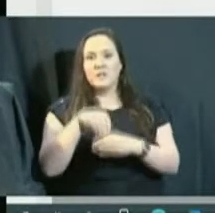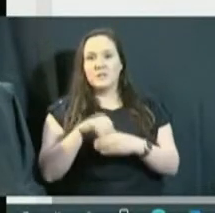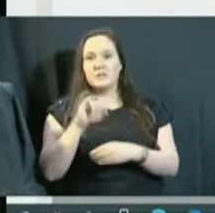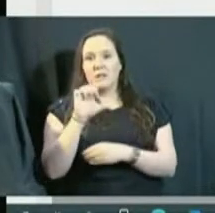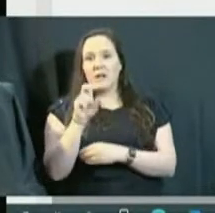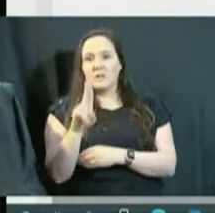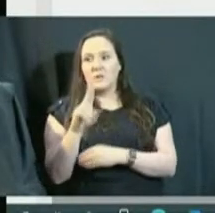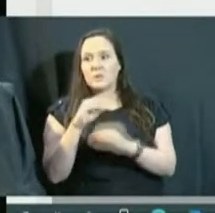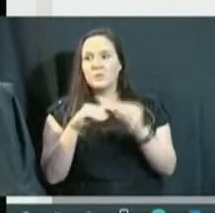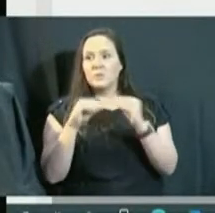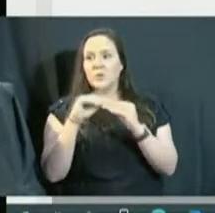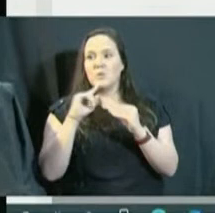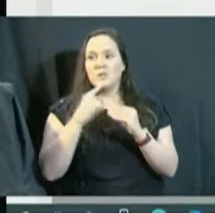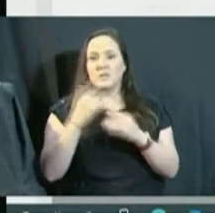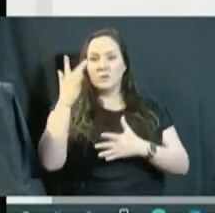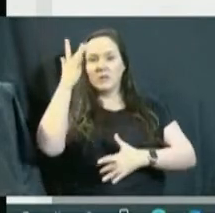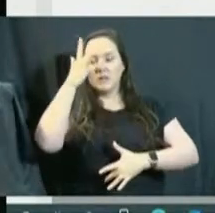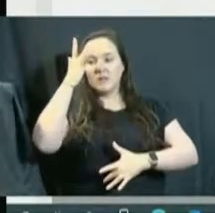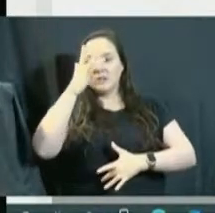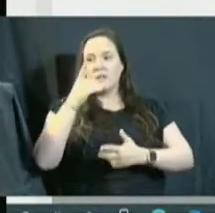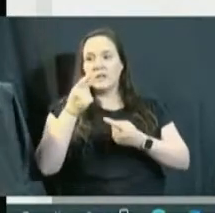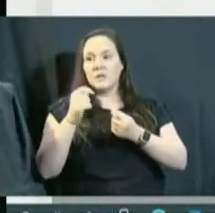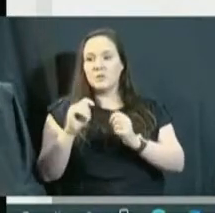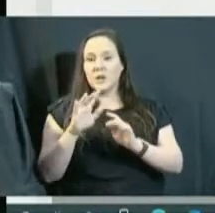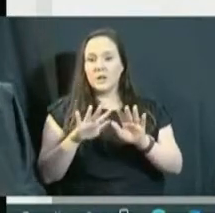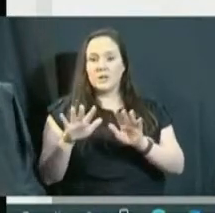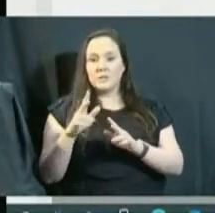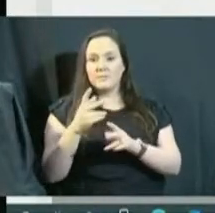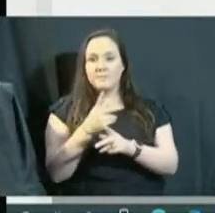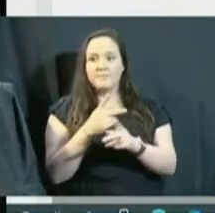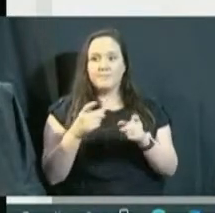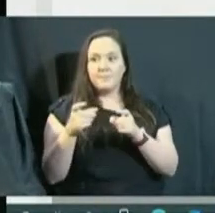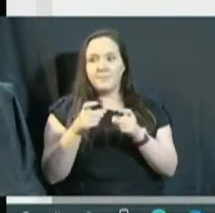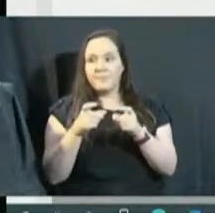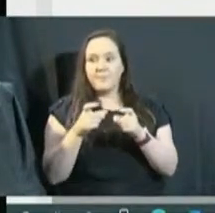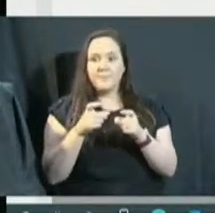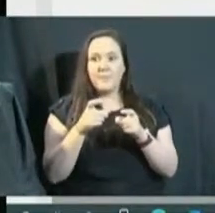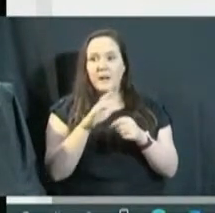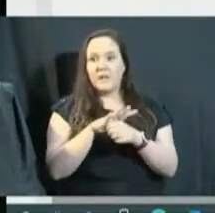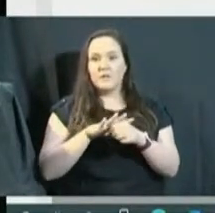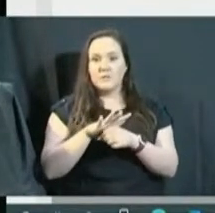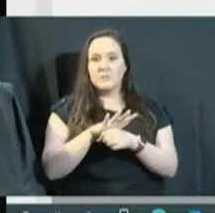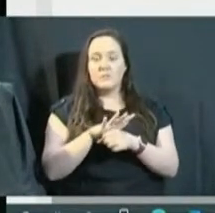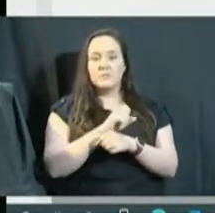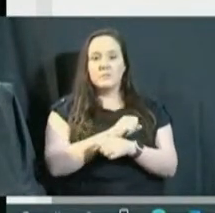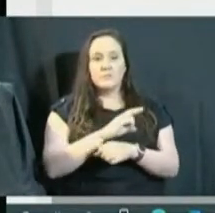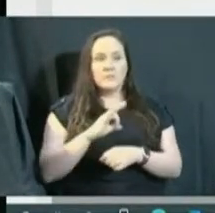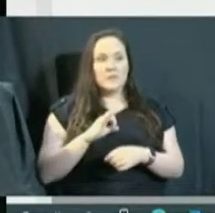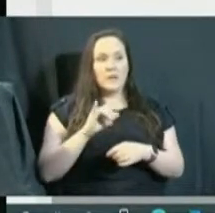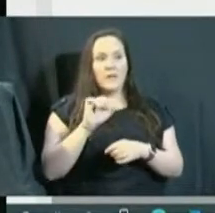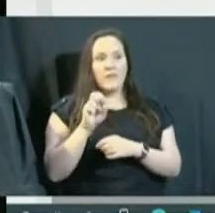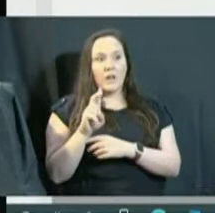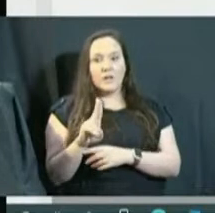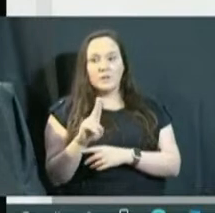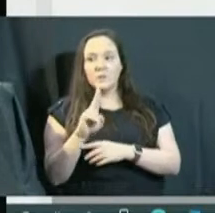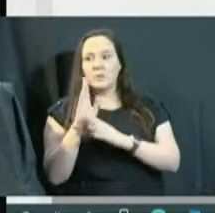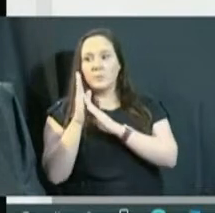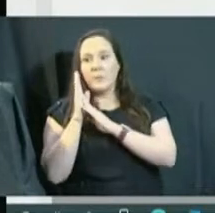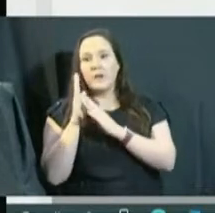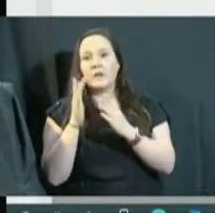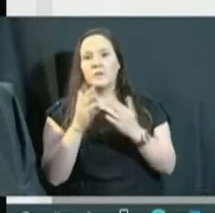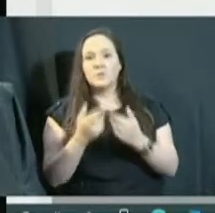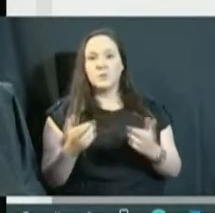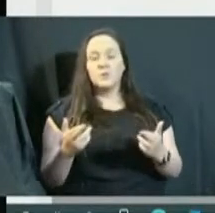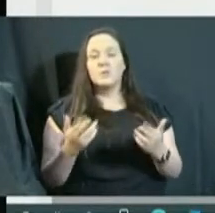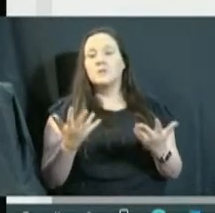sicker and you're trying to manage in the region staffed ICU beds? One thing is that